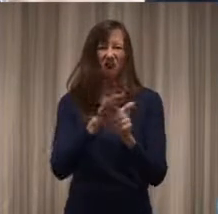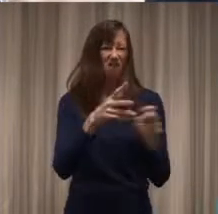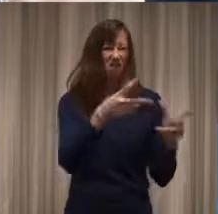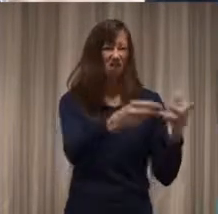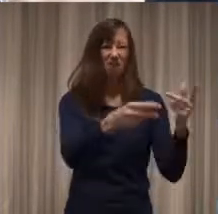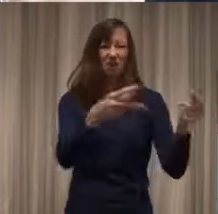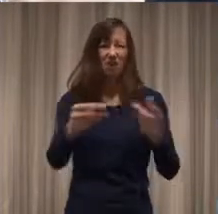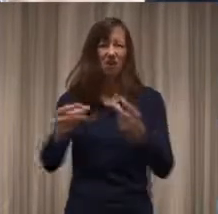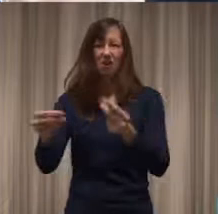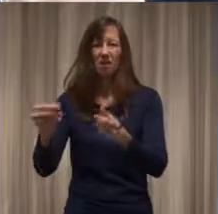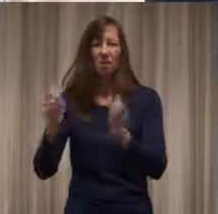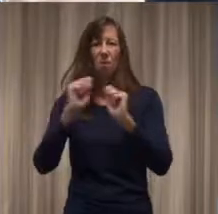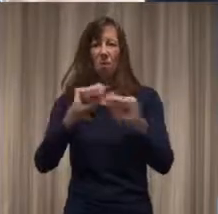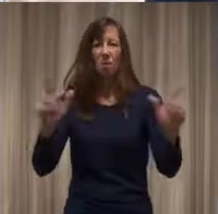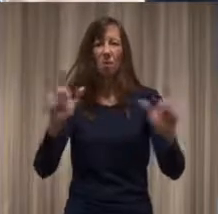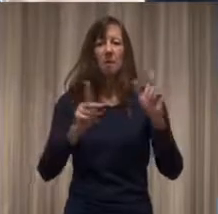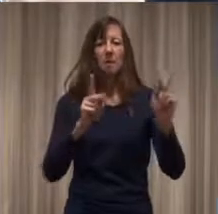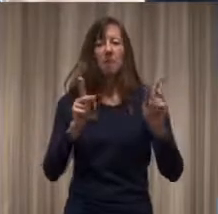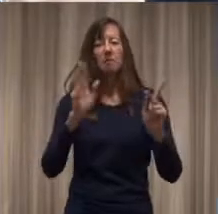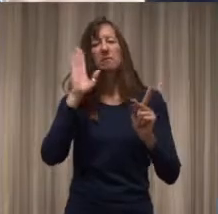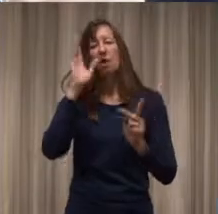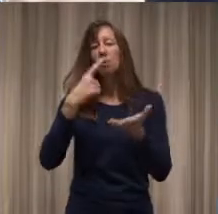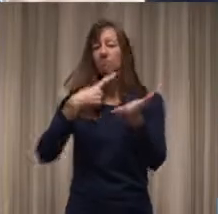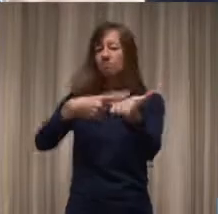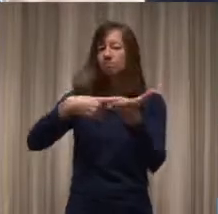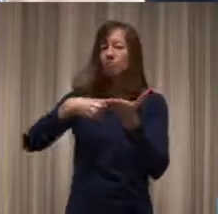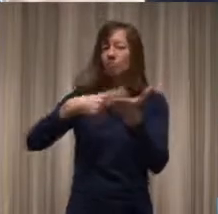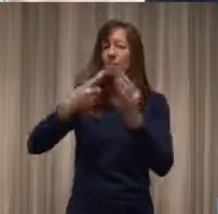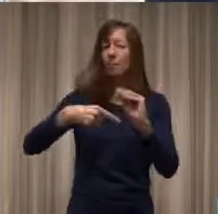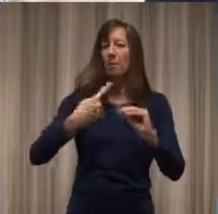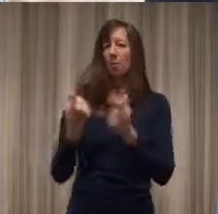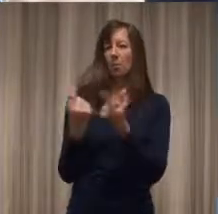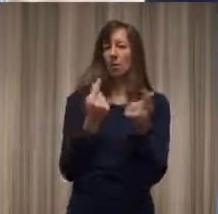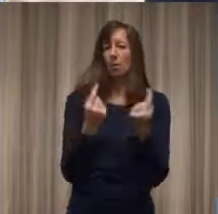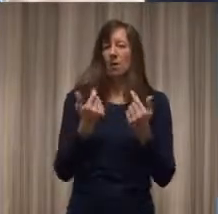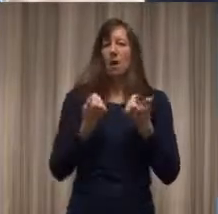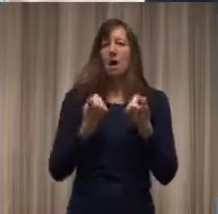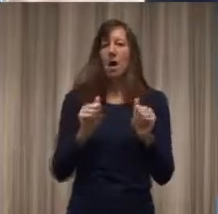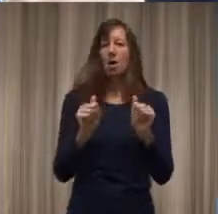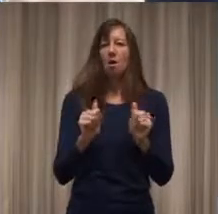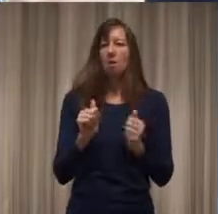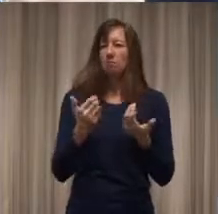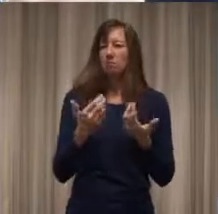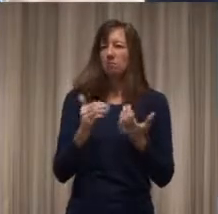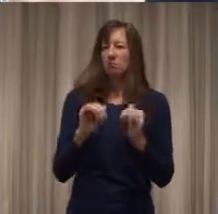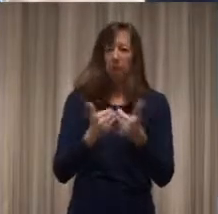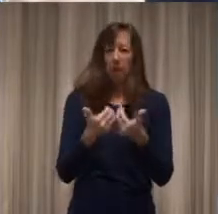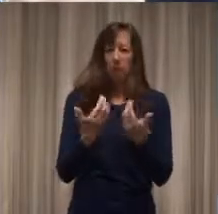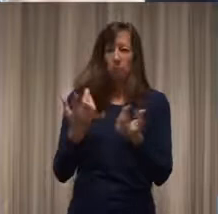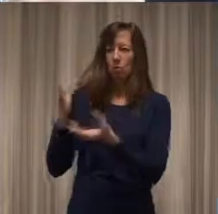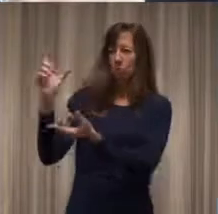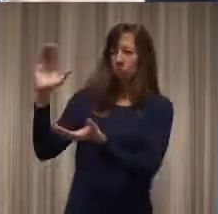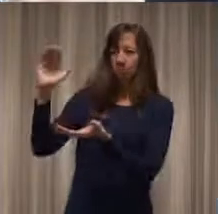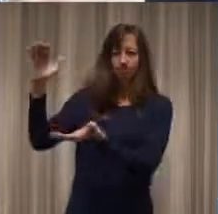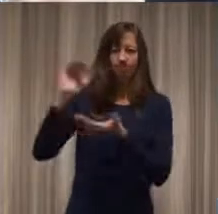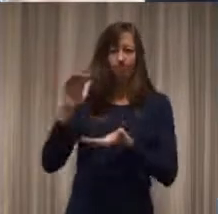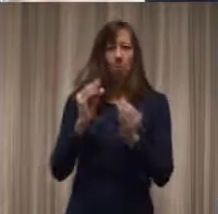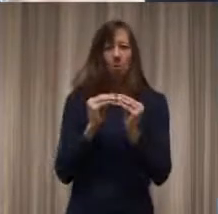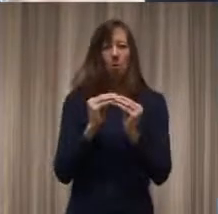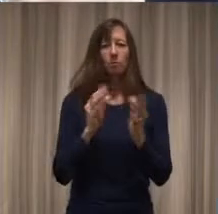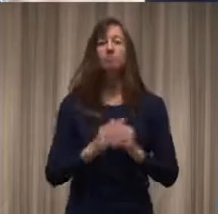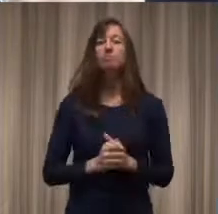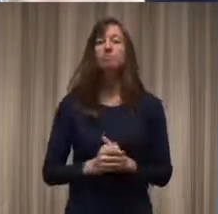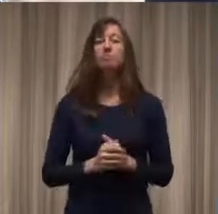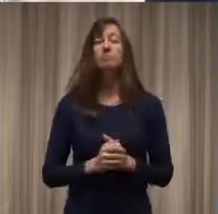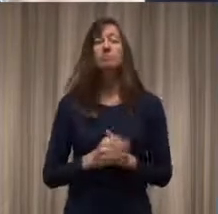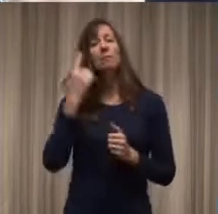moment in terms of what we're doing there. In terms of the distribution side of this, though, again,